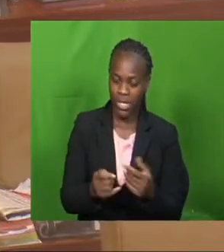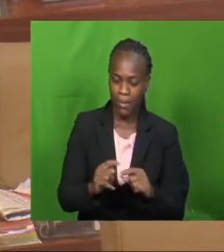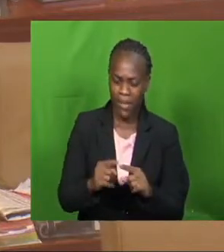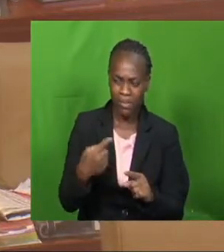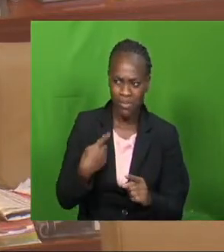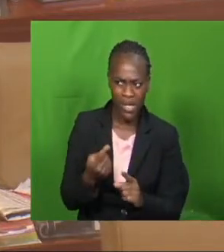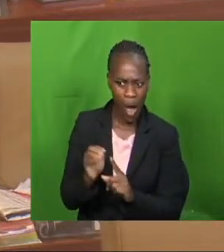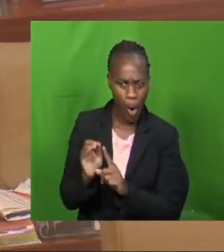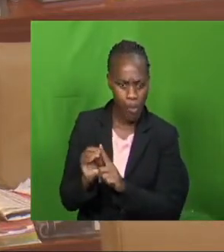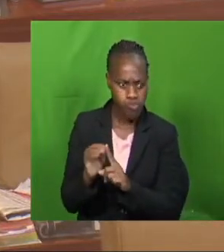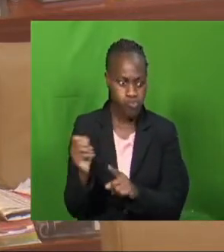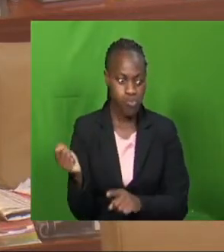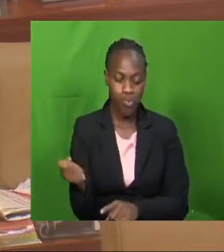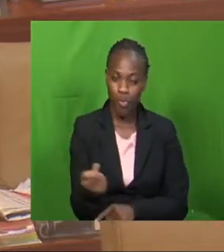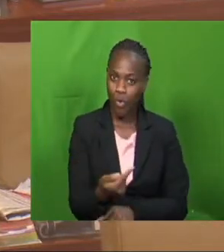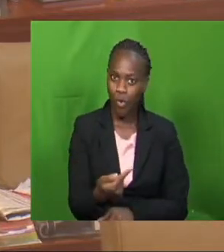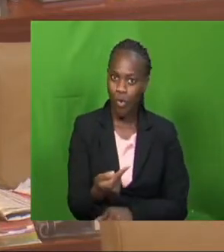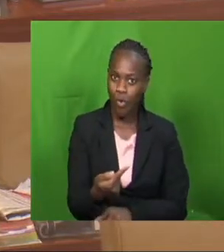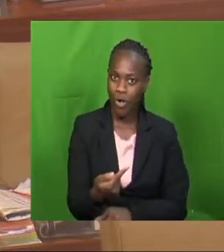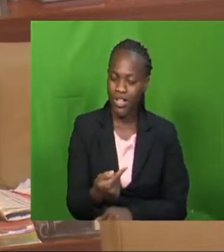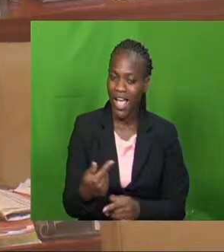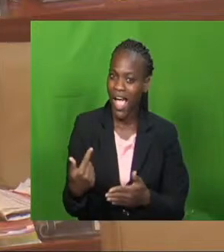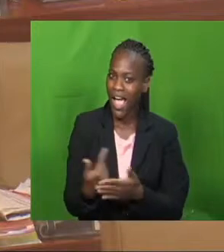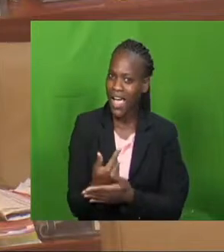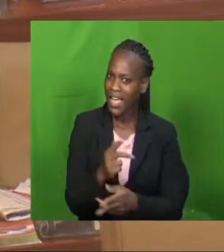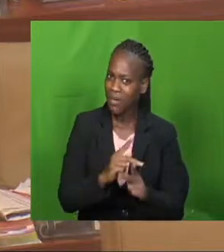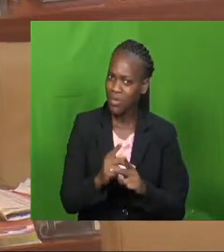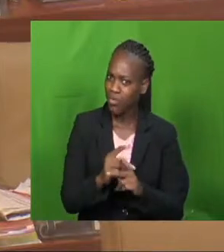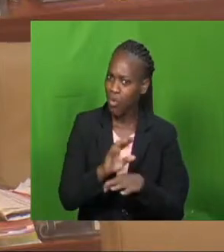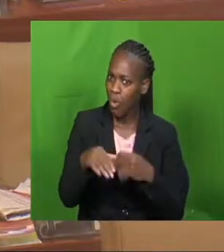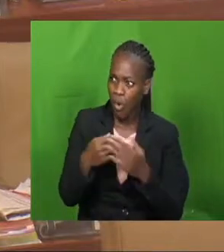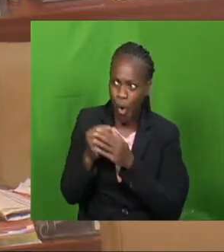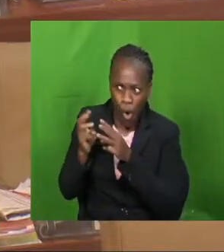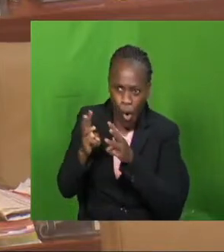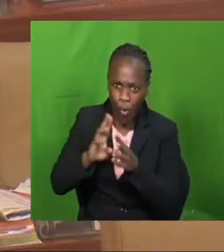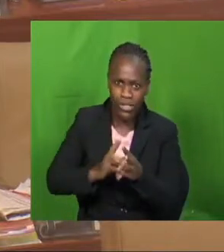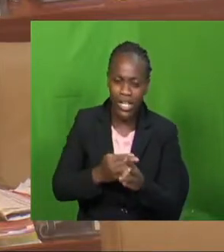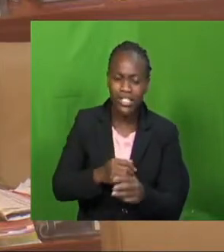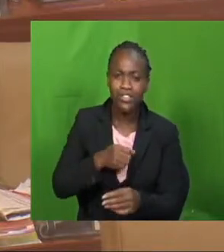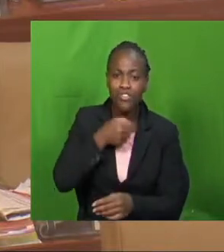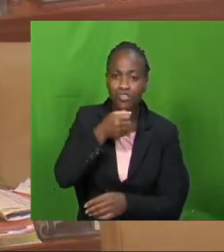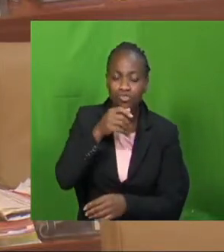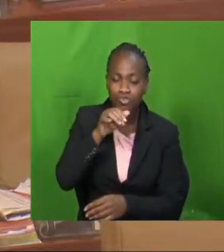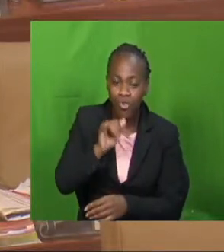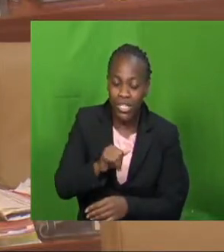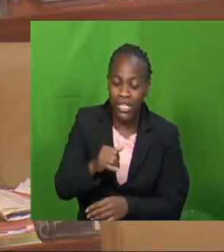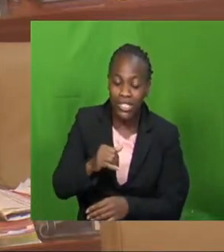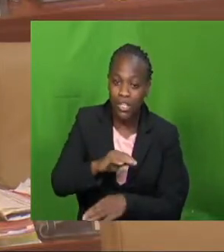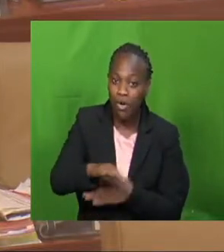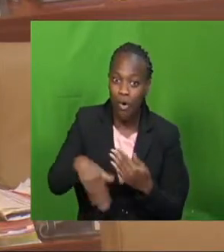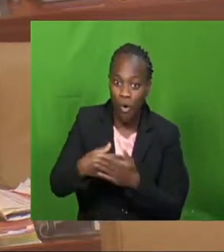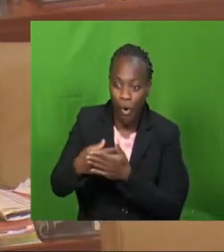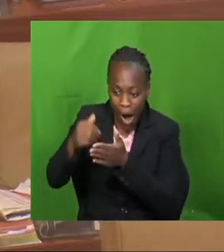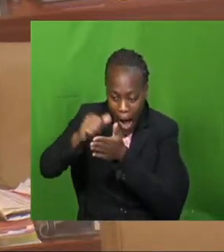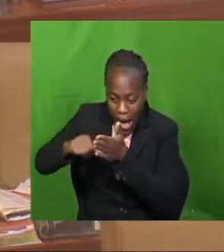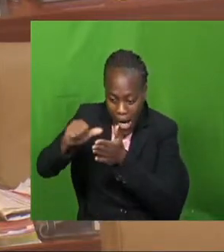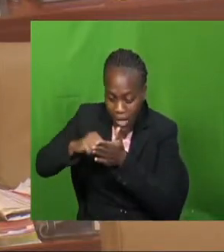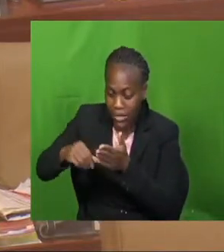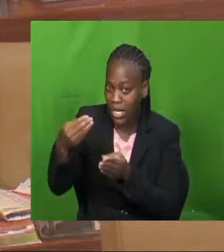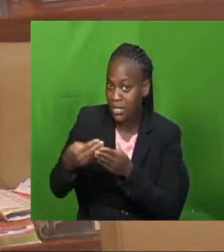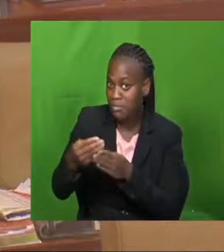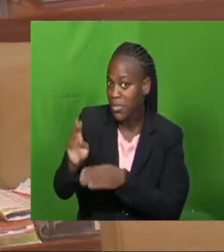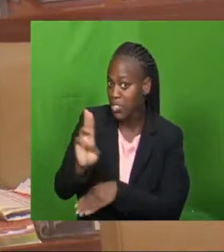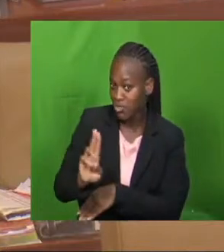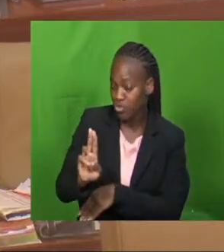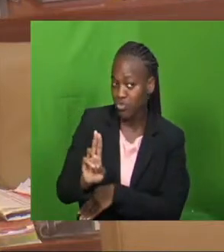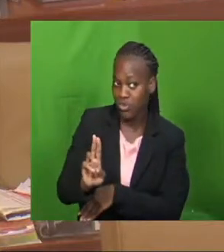House that the people of Ghana are looking up to us to ensure accountability, and value for money audits clearly